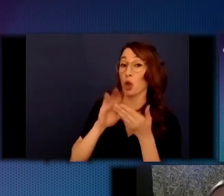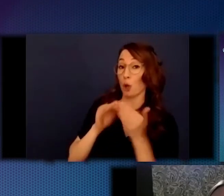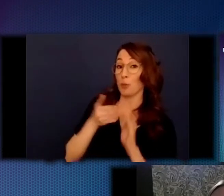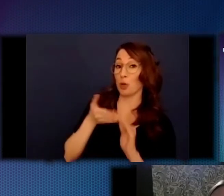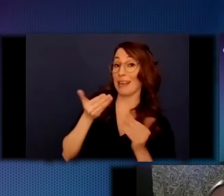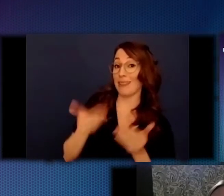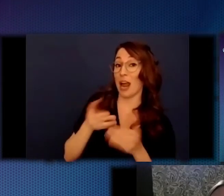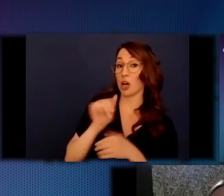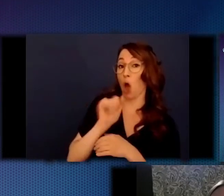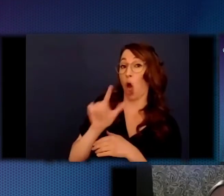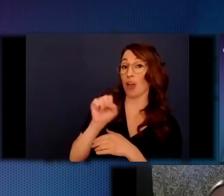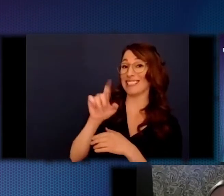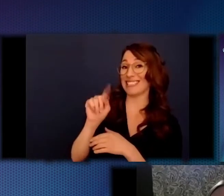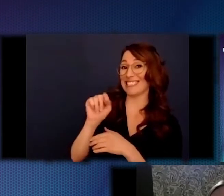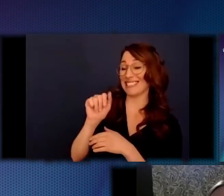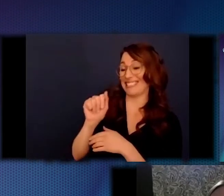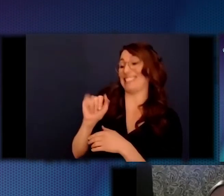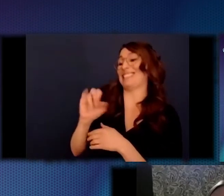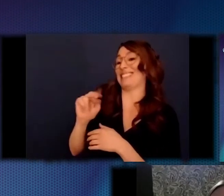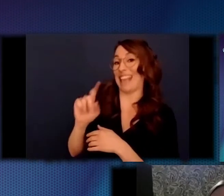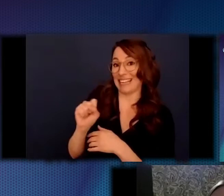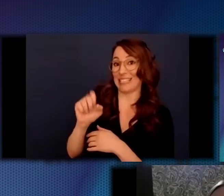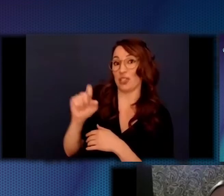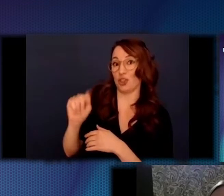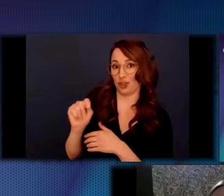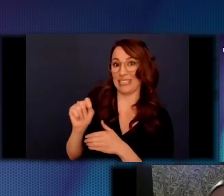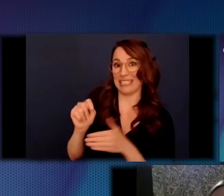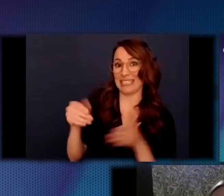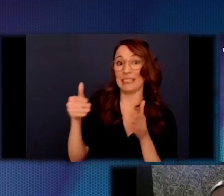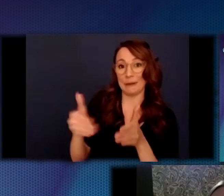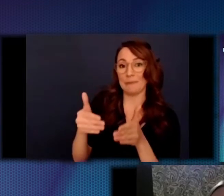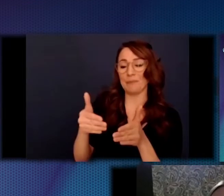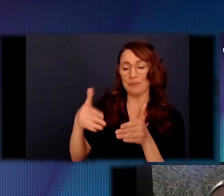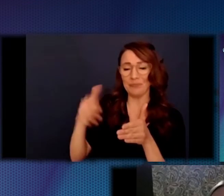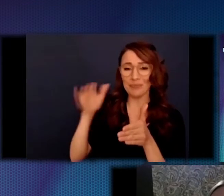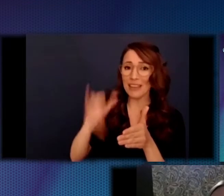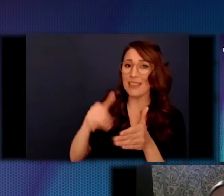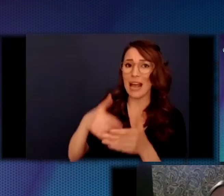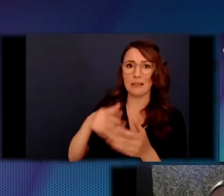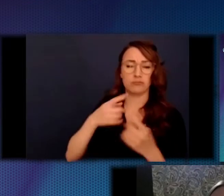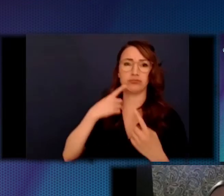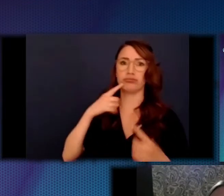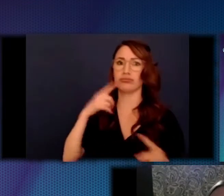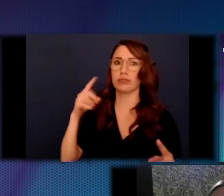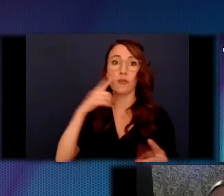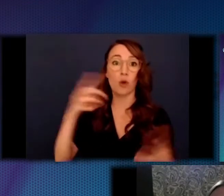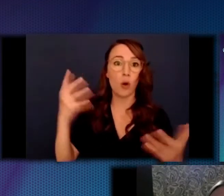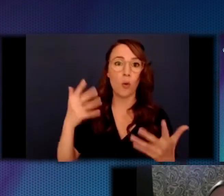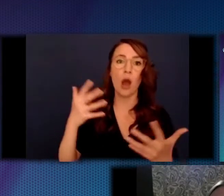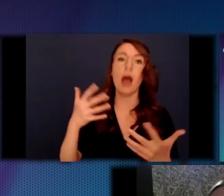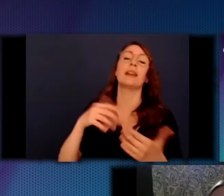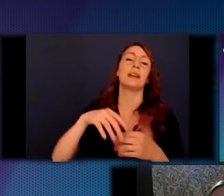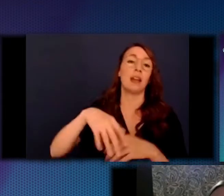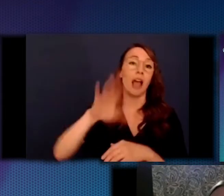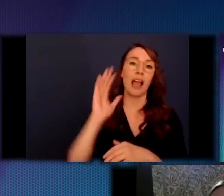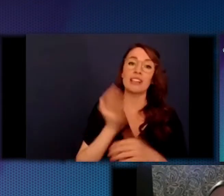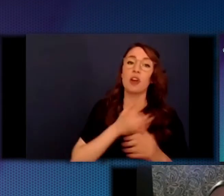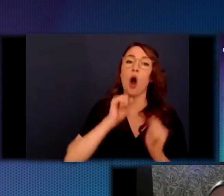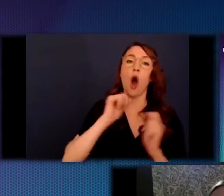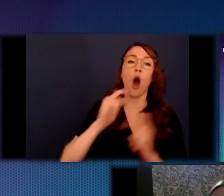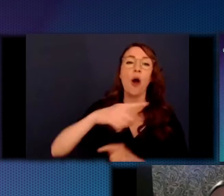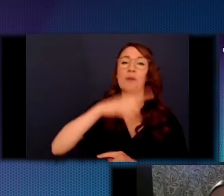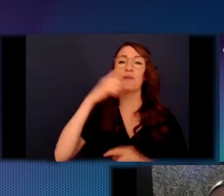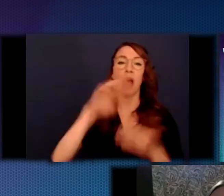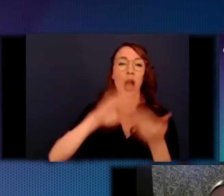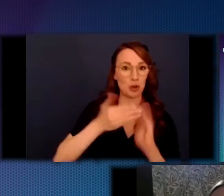hub for Black citizens of Frederick during the era of segregation. As churches, groceries, barbershops,